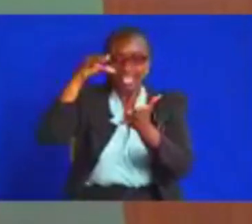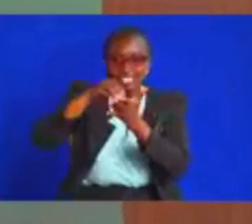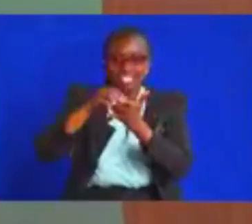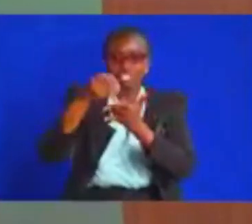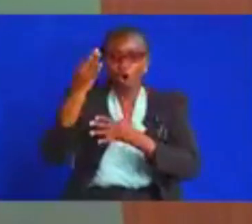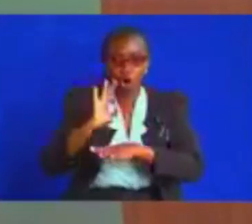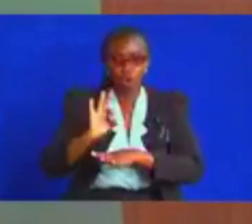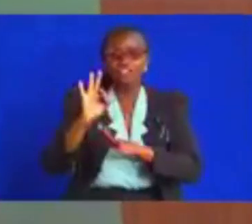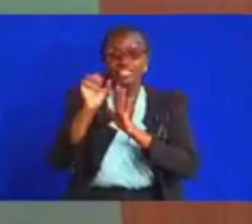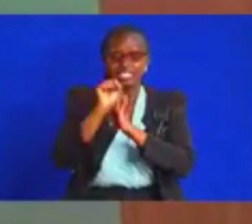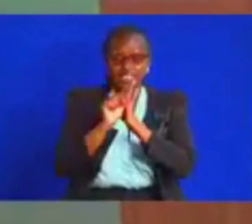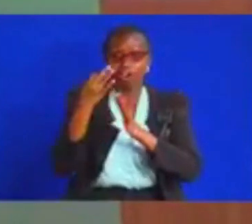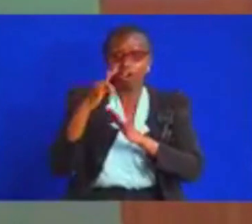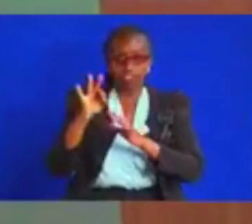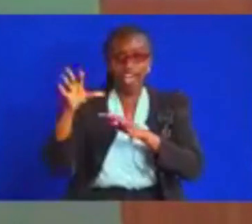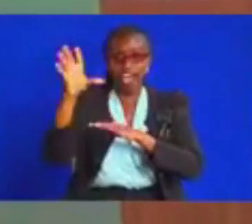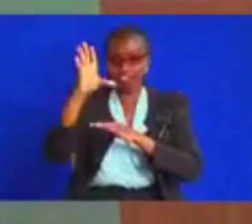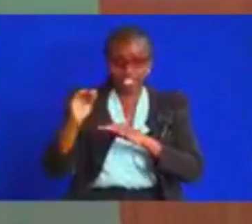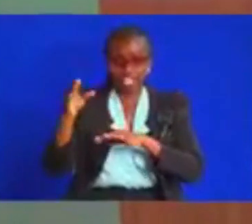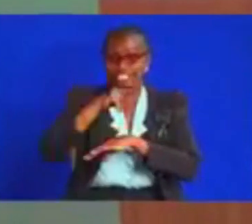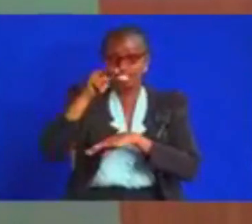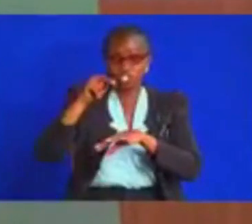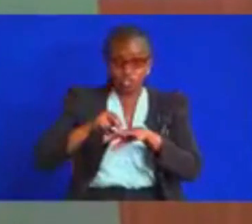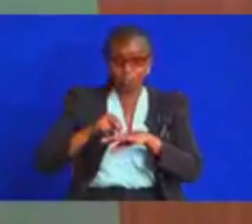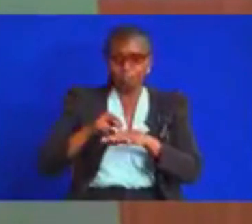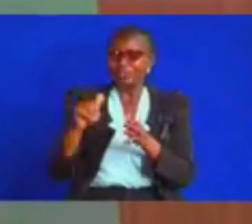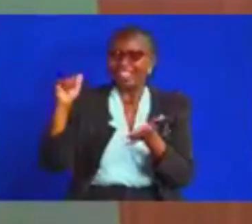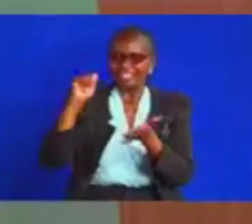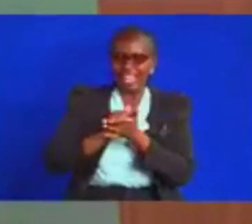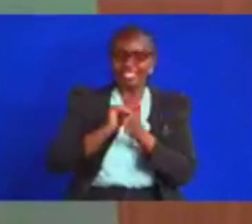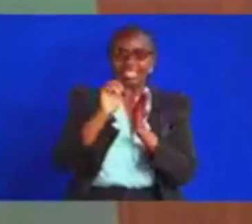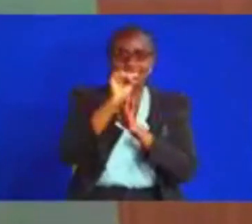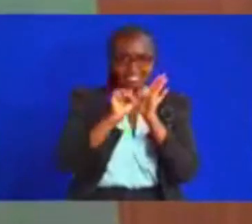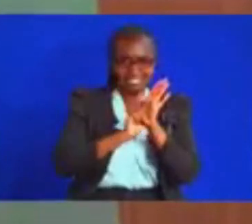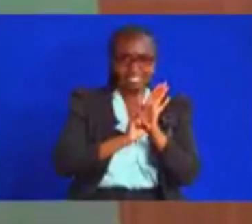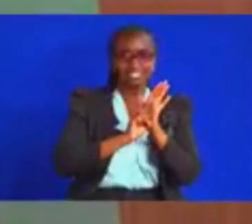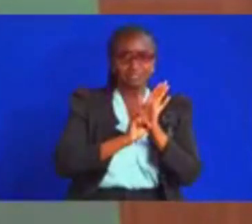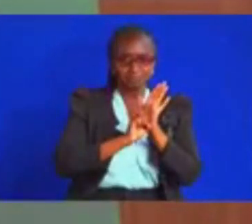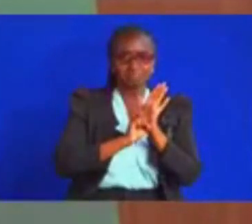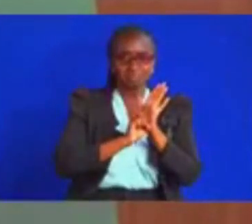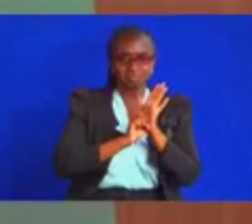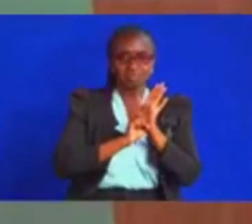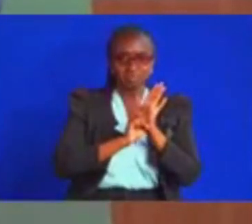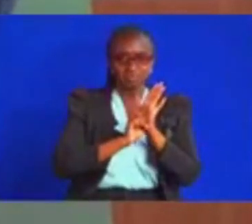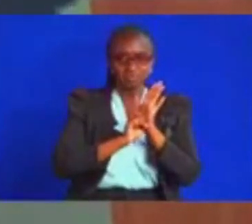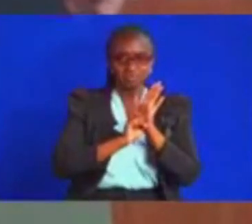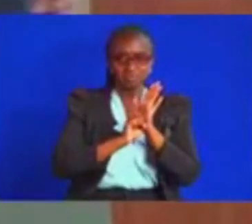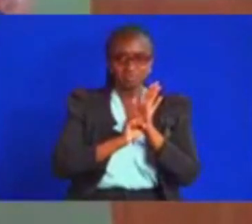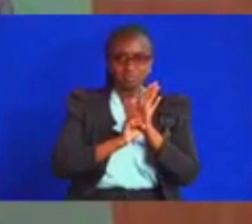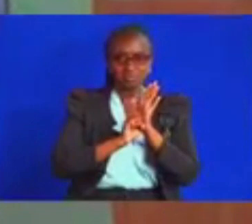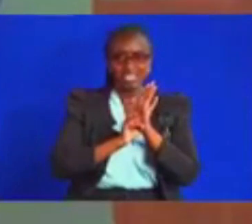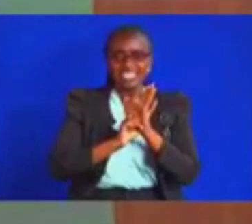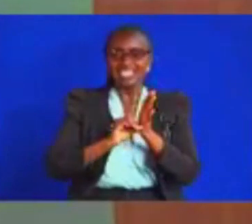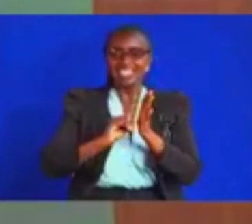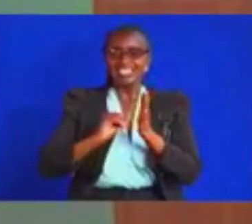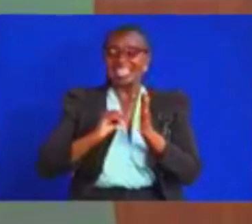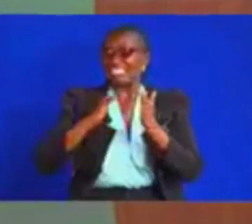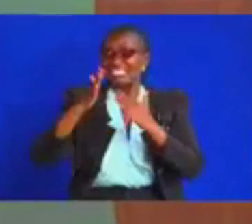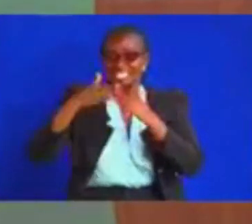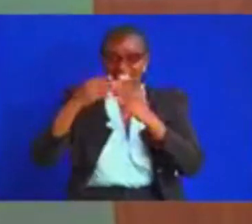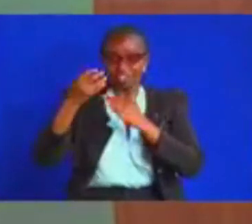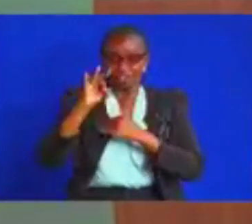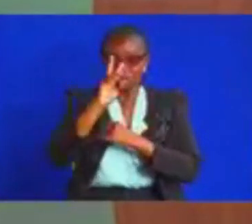African nation, that state is a symptom of two things,